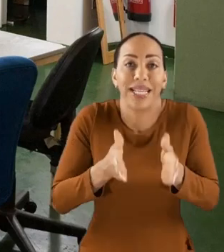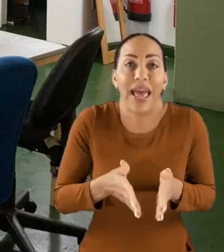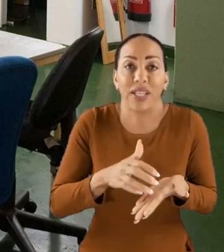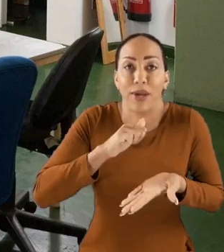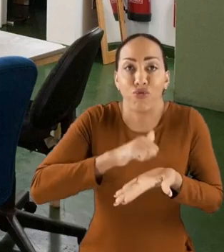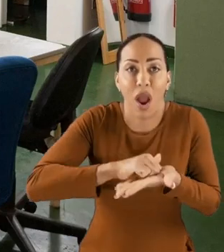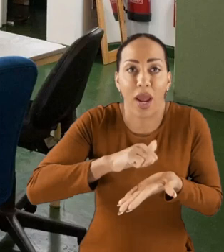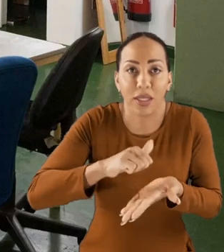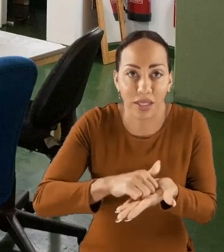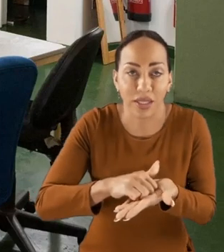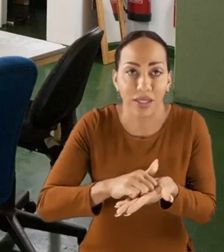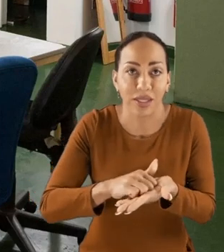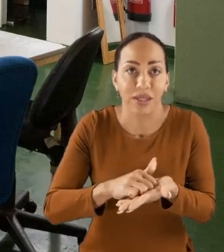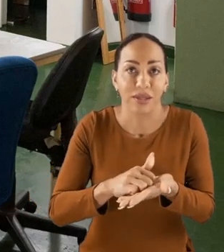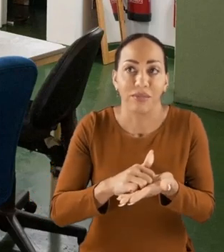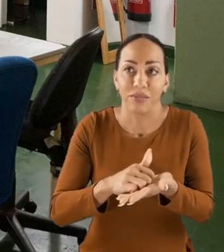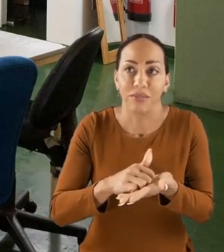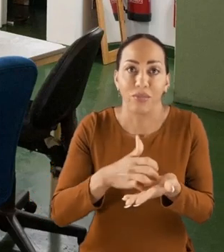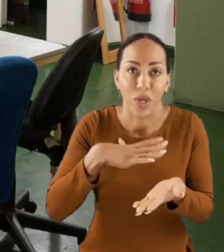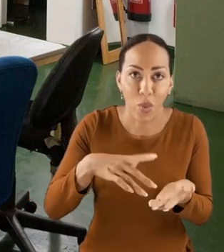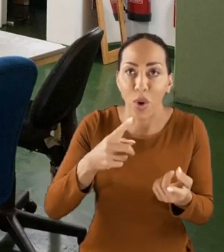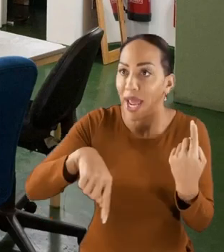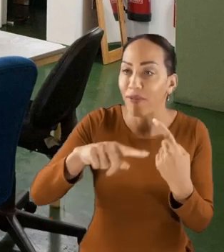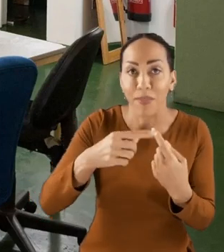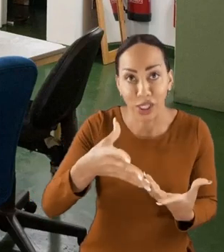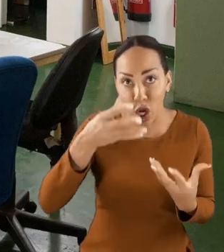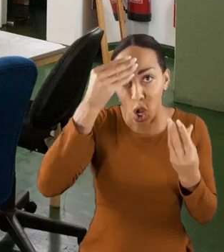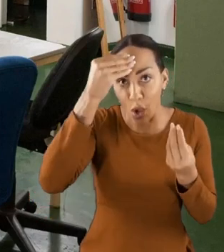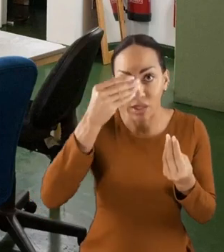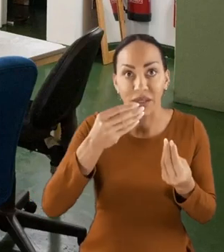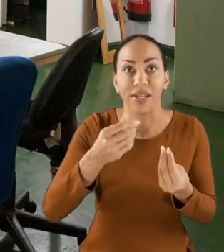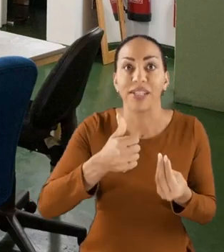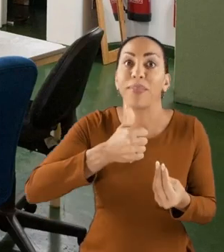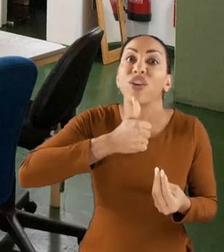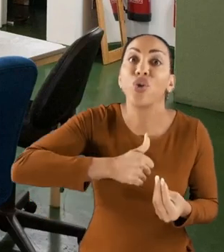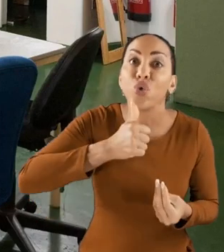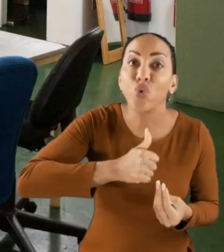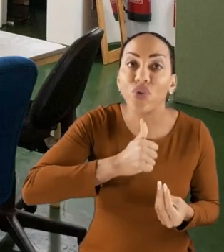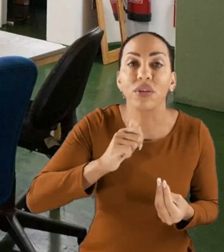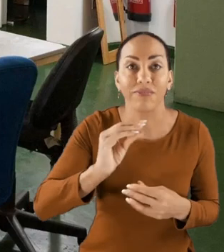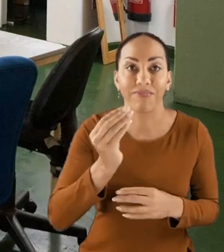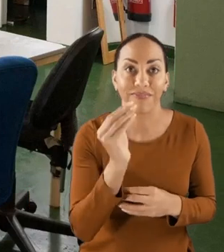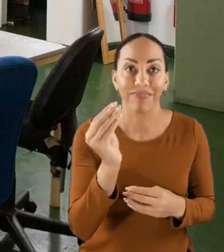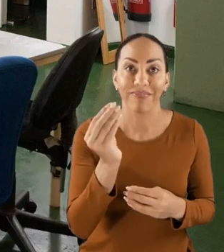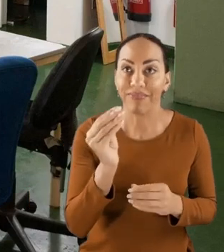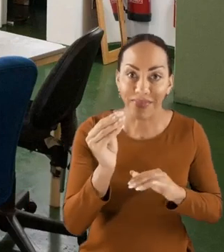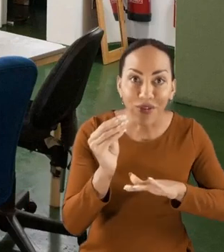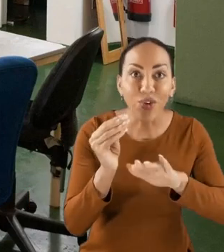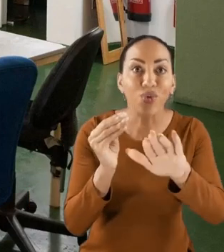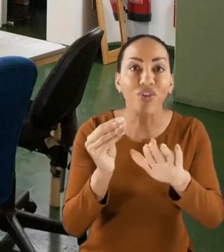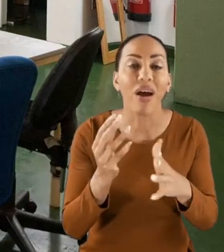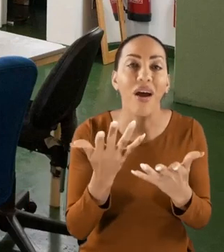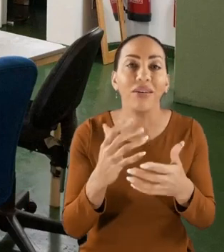It doesn't have to go right, but we want it you to learn from things to do something with it in the future that can be of use to